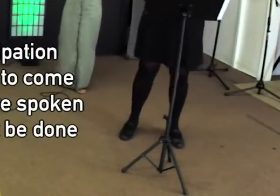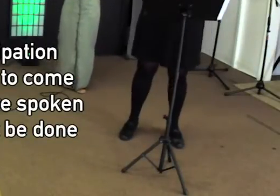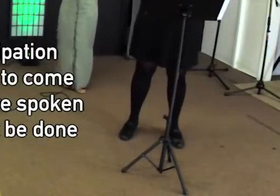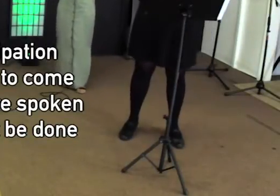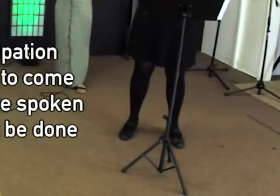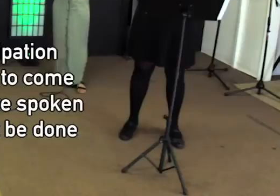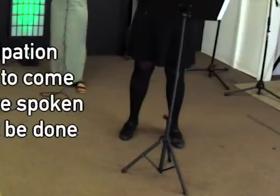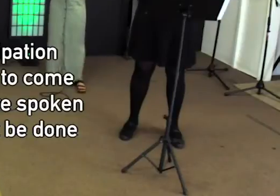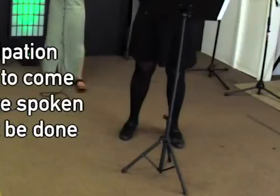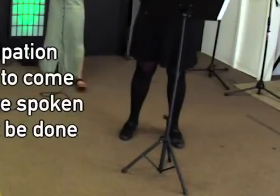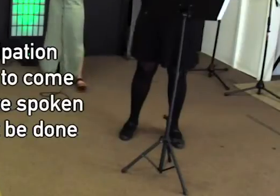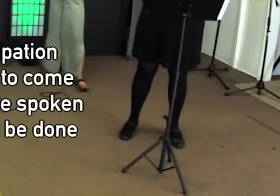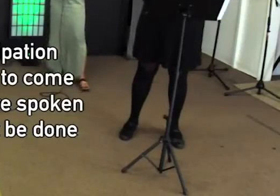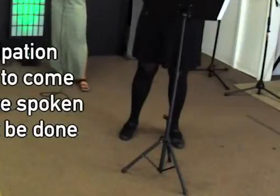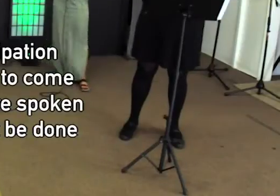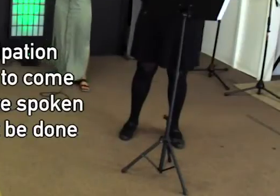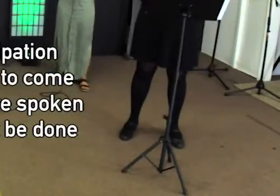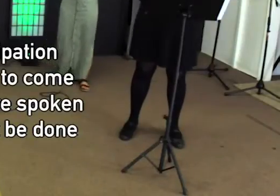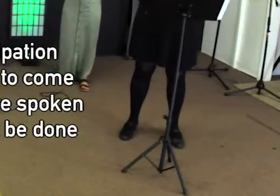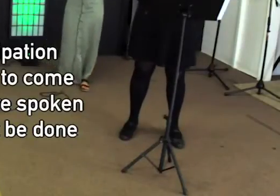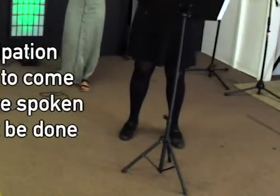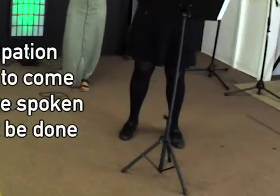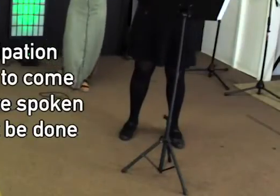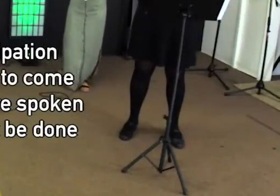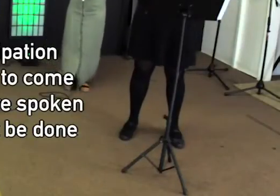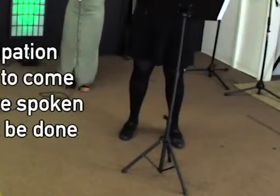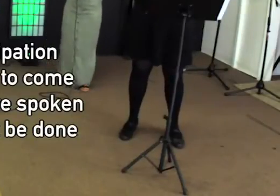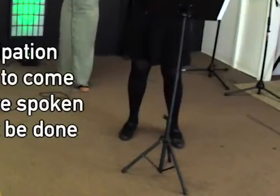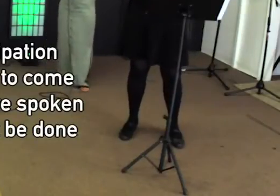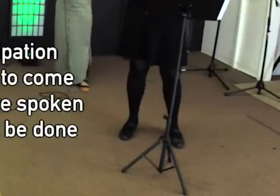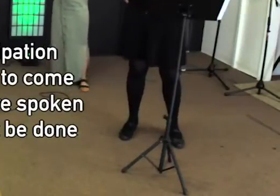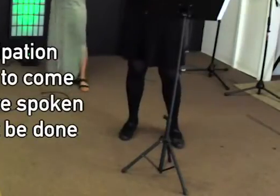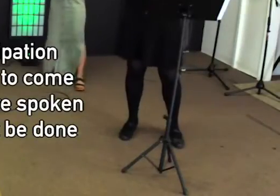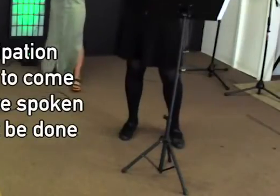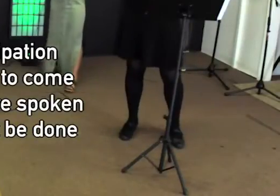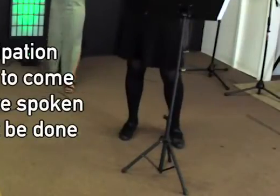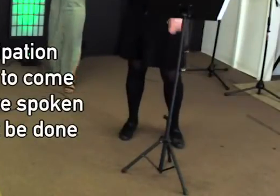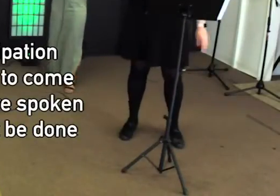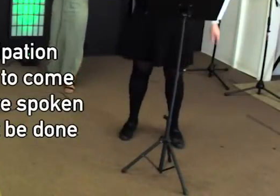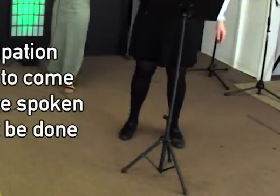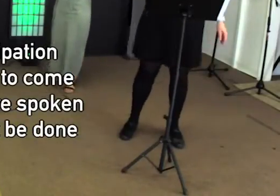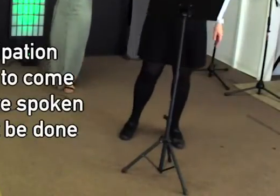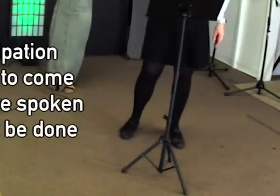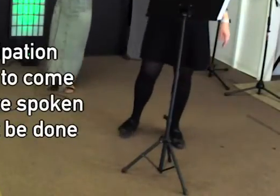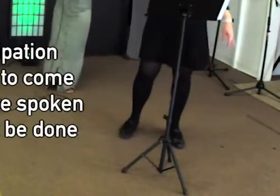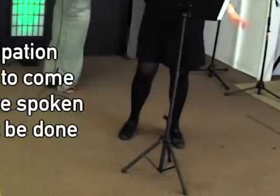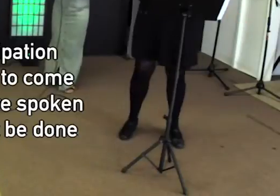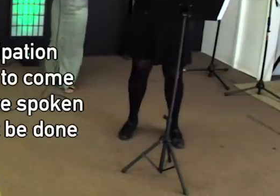That you have spoken will come to pass.